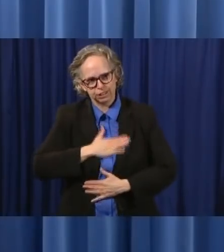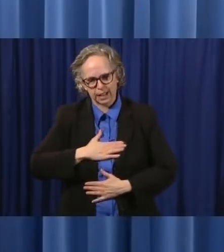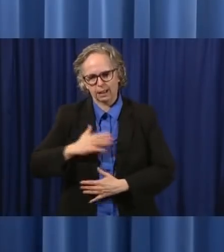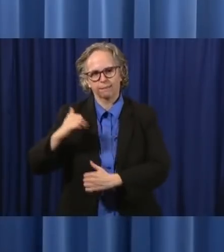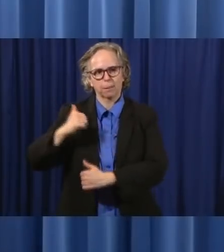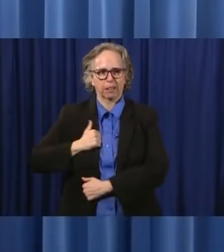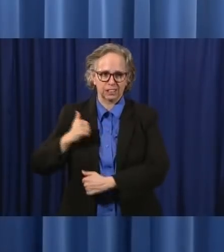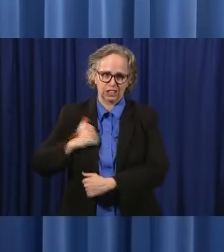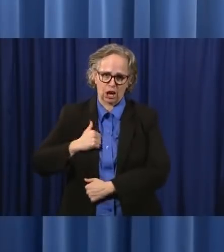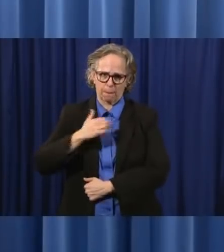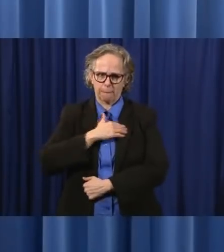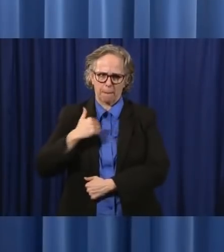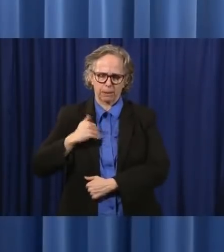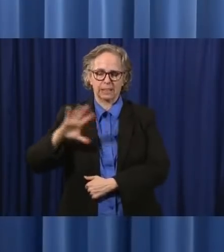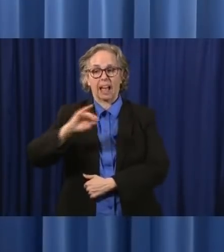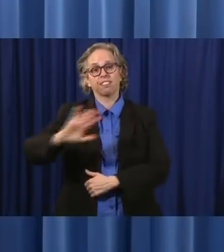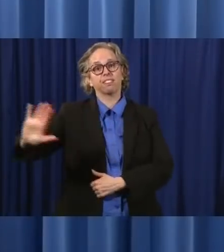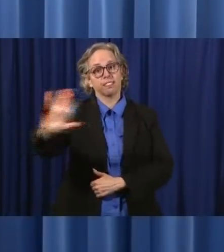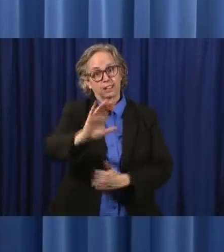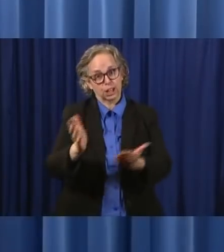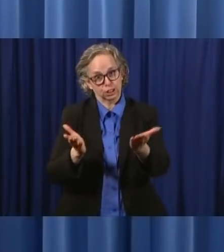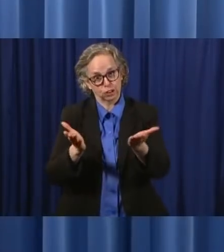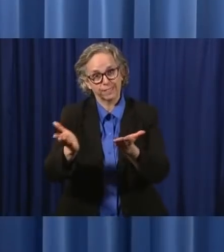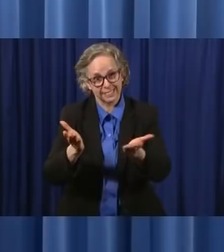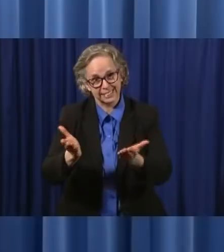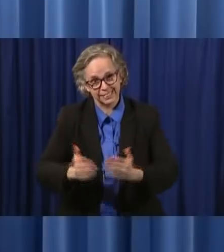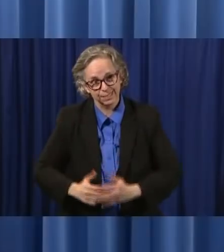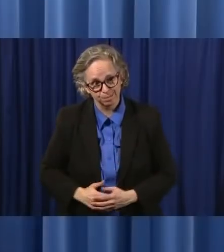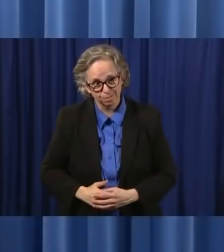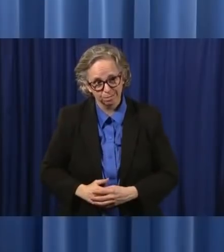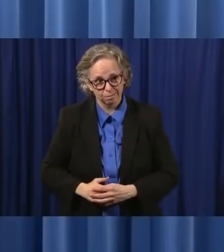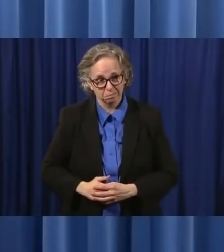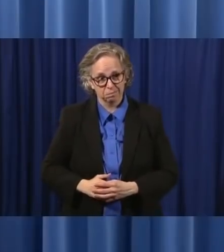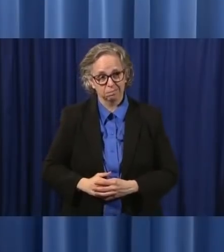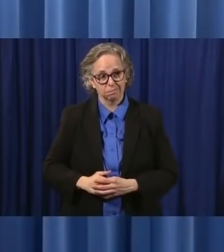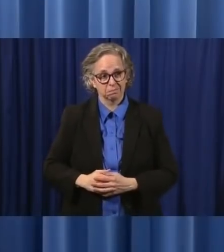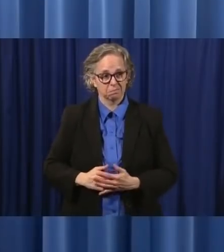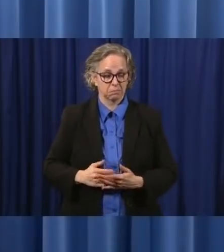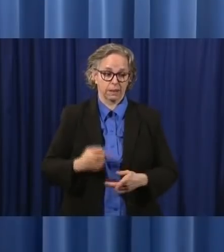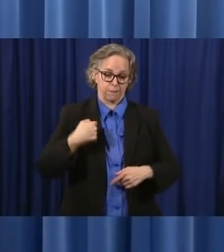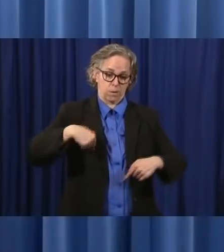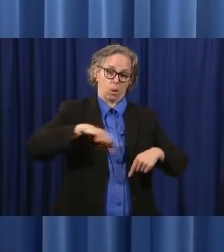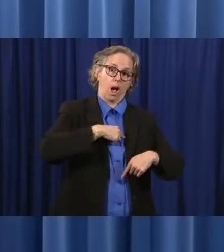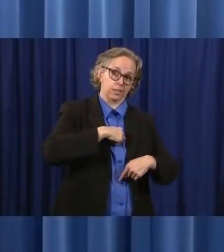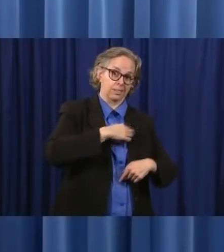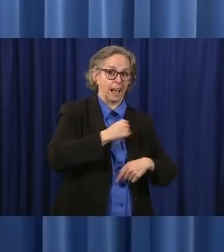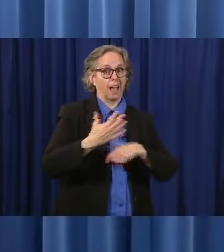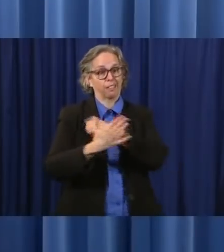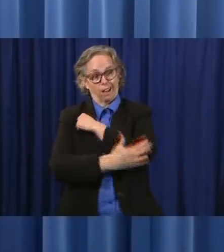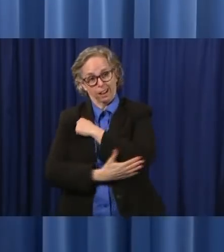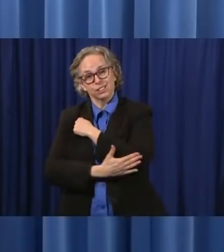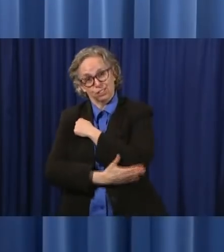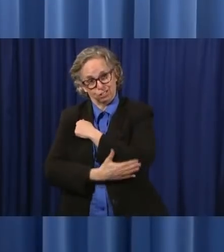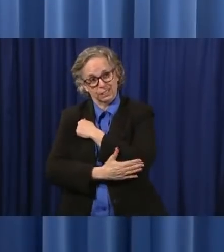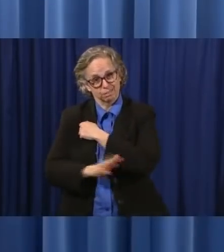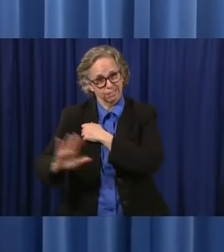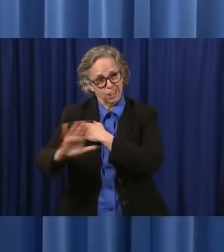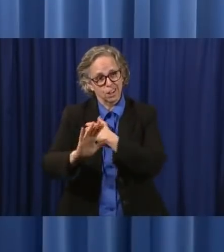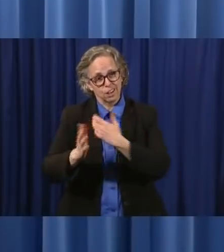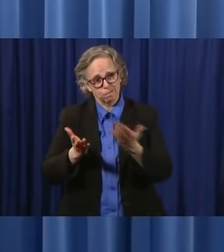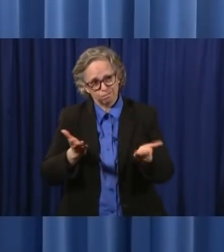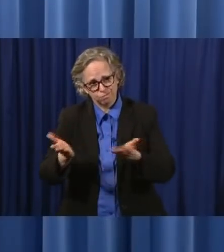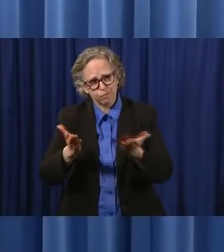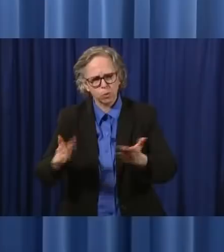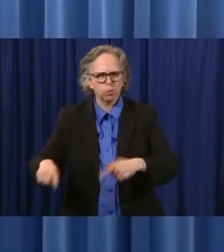members serving us, our country, and for those who have served in the past. And